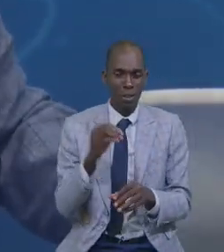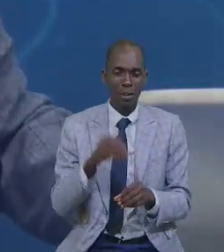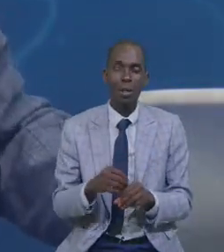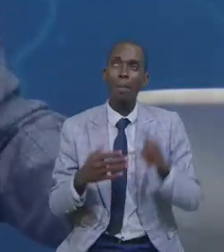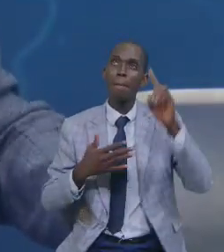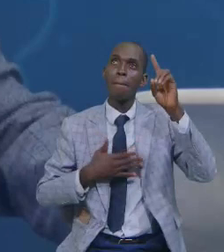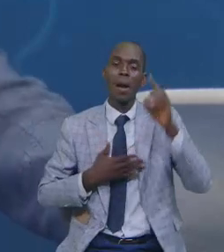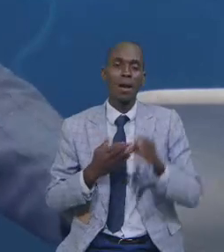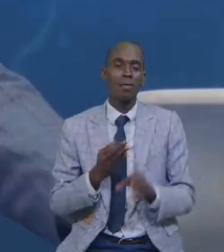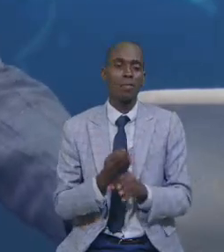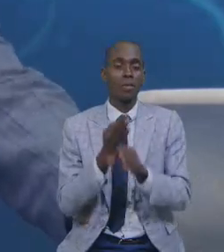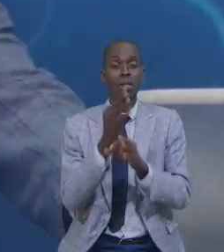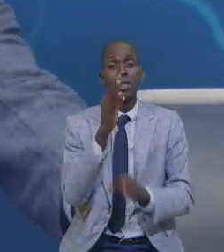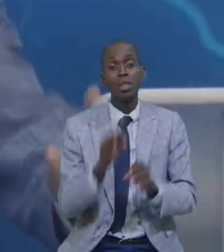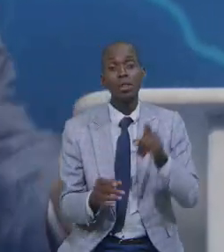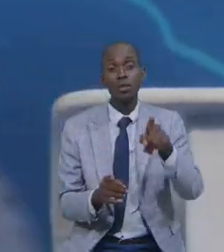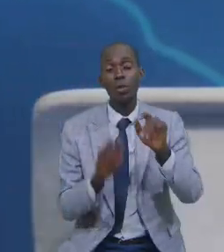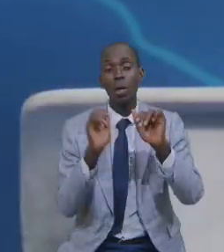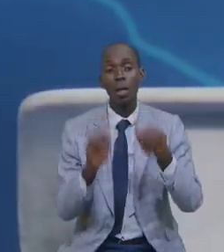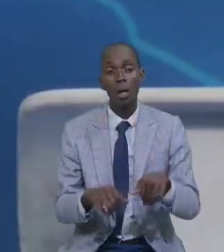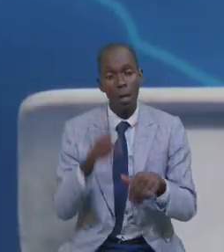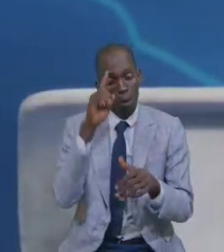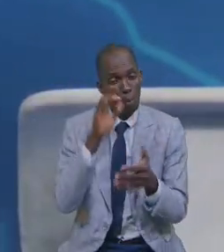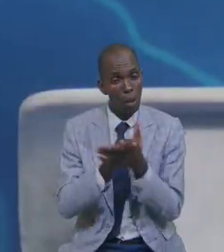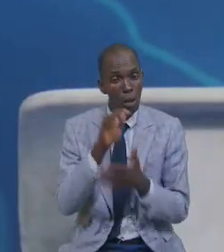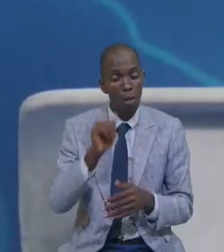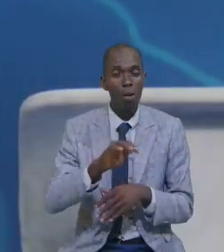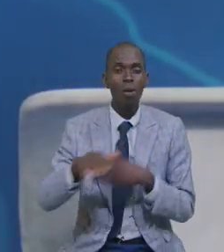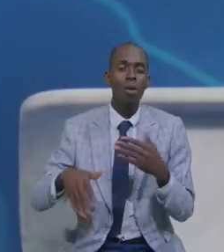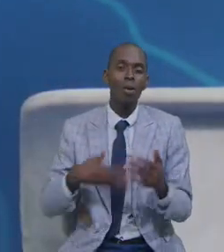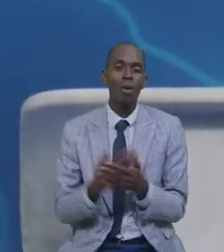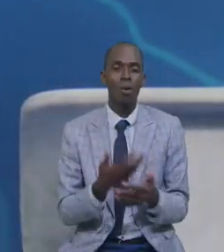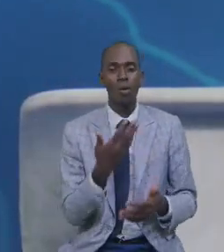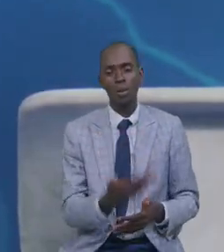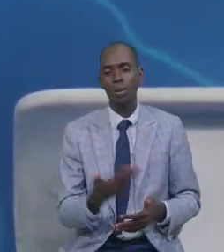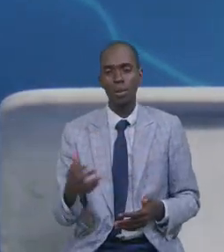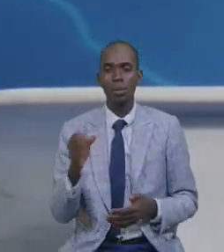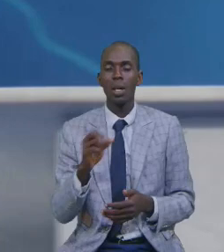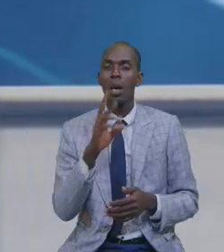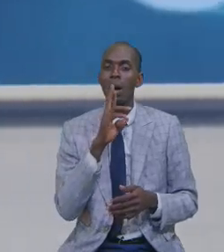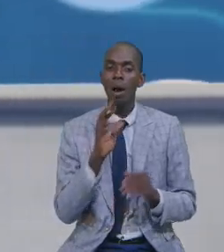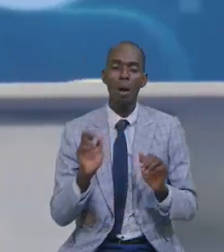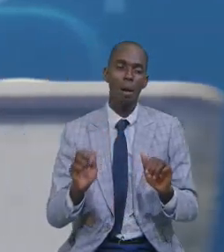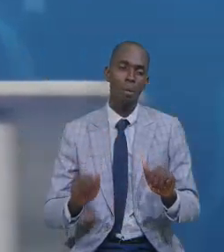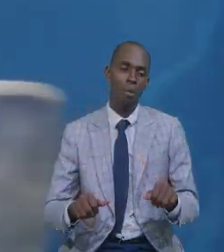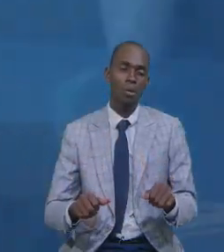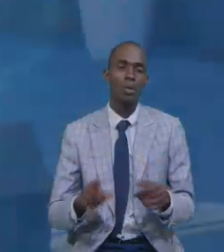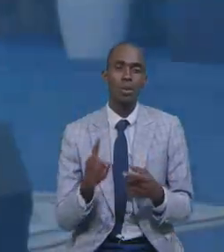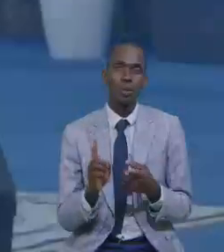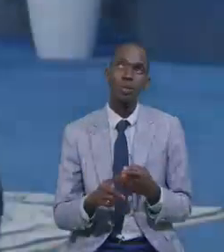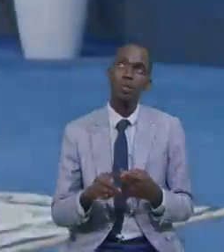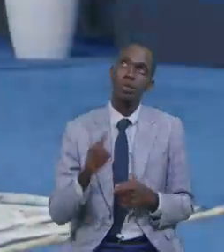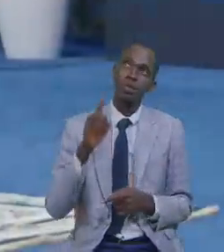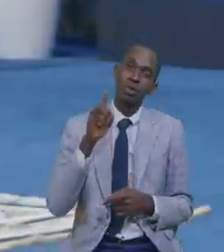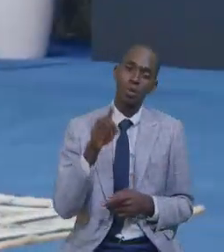thou canst believe, all things are possible to him that